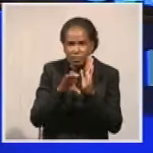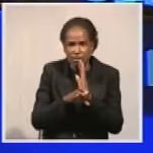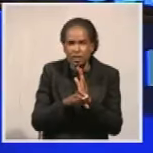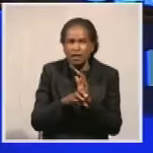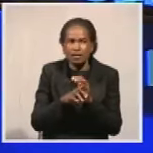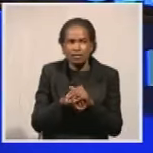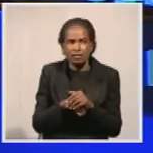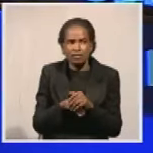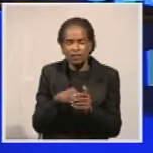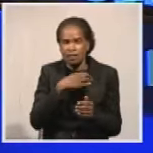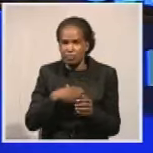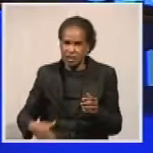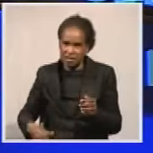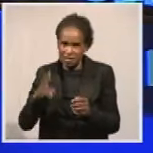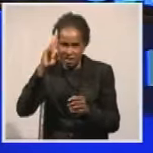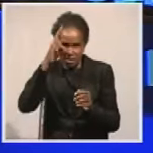Comrade Hage passed on.